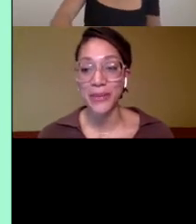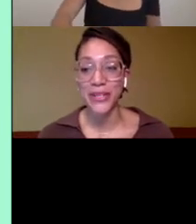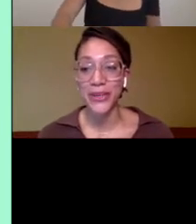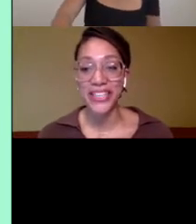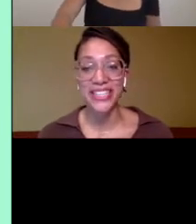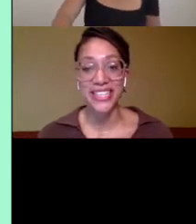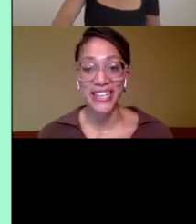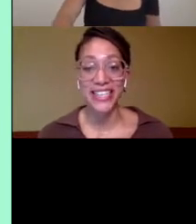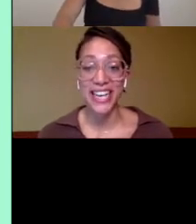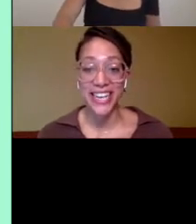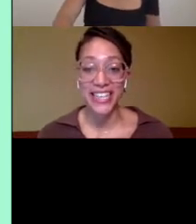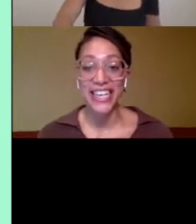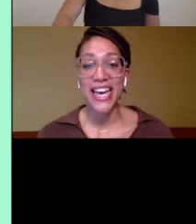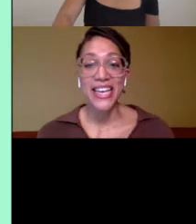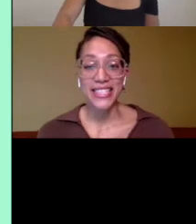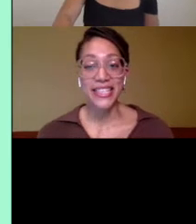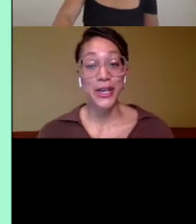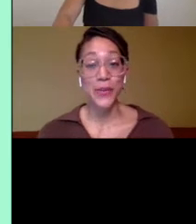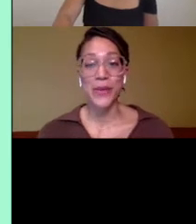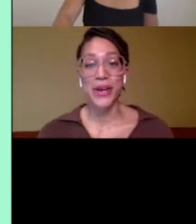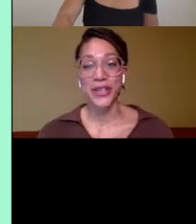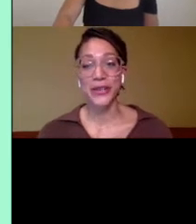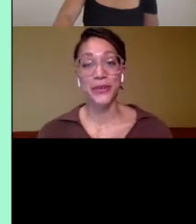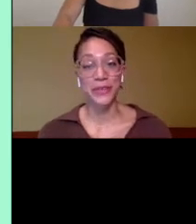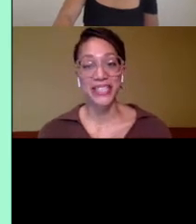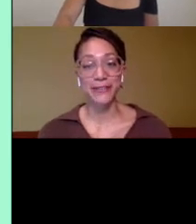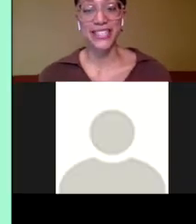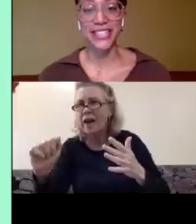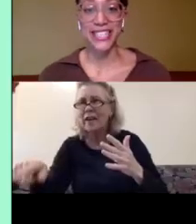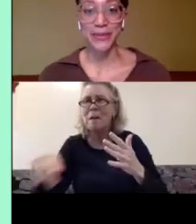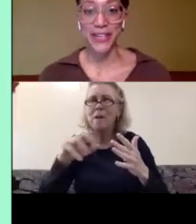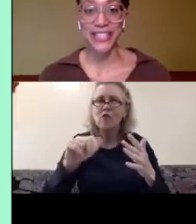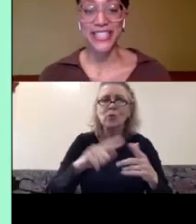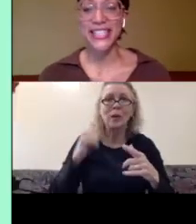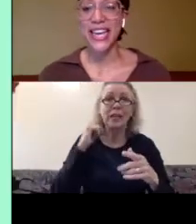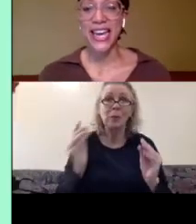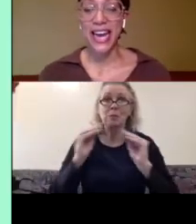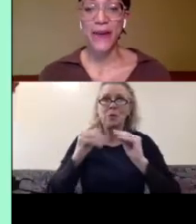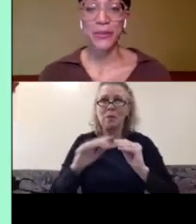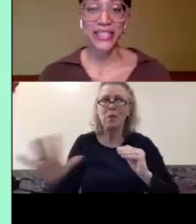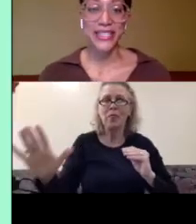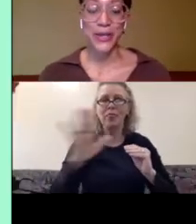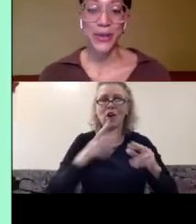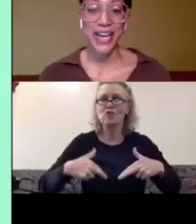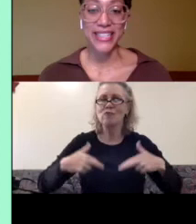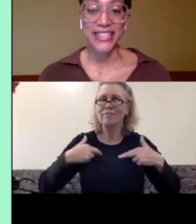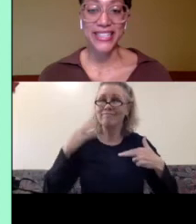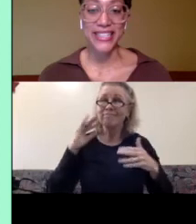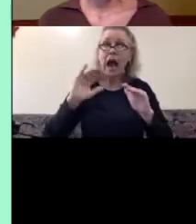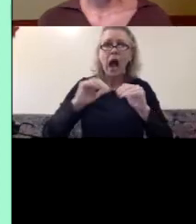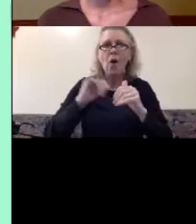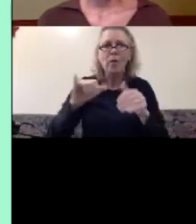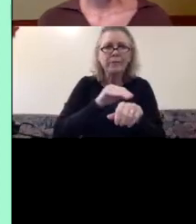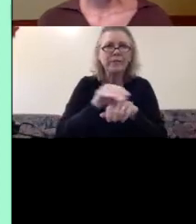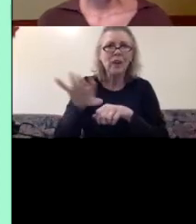Marilada Renuclis and Tanya Canziani to hear more about their respective residency experiences and how it played into their practice.